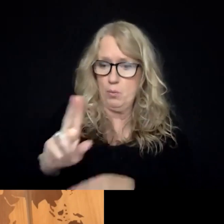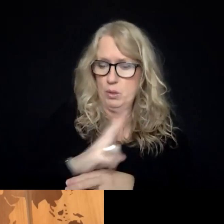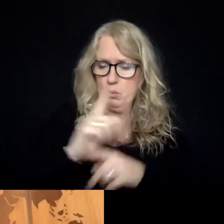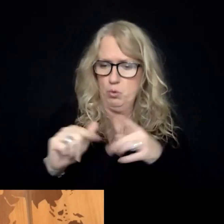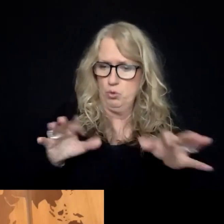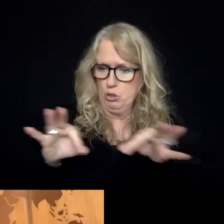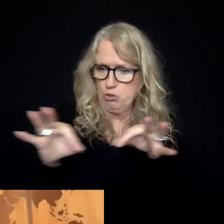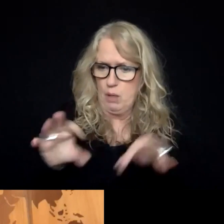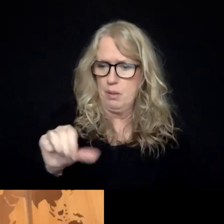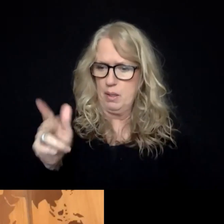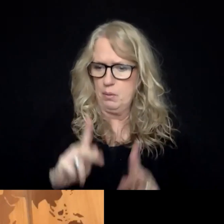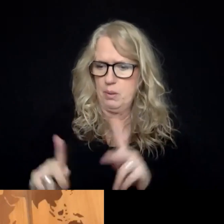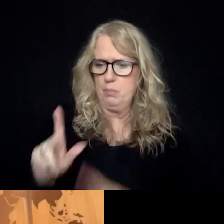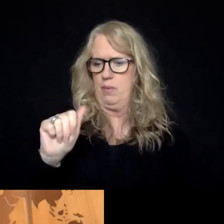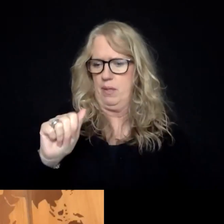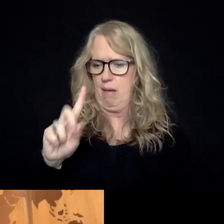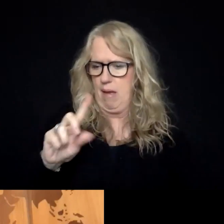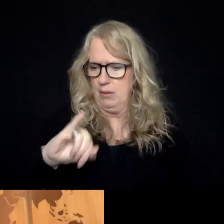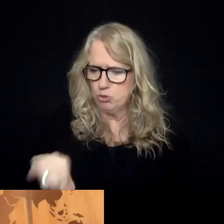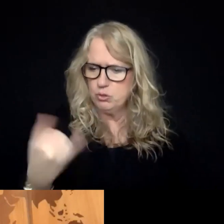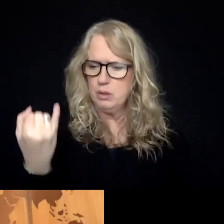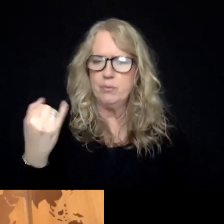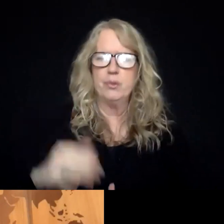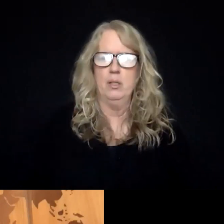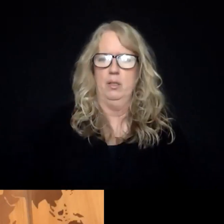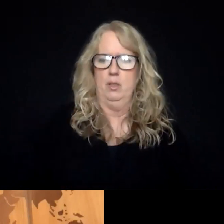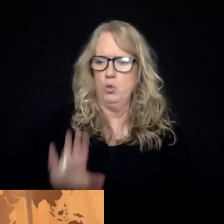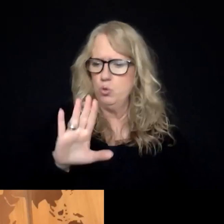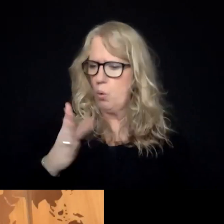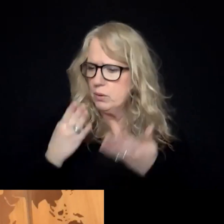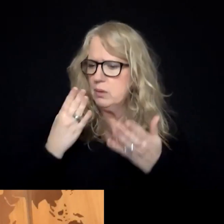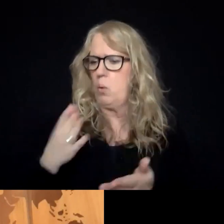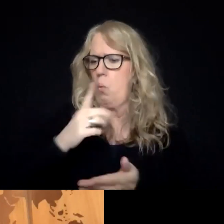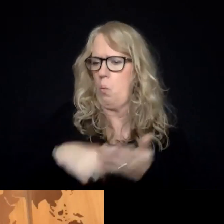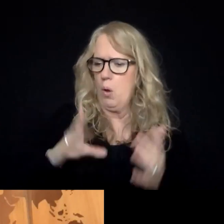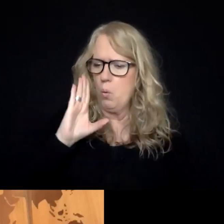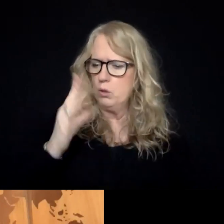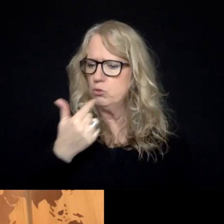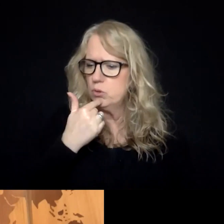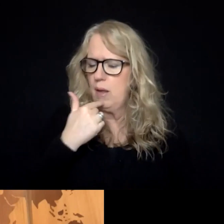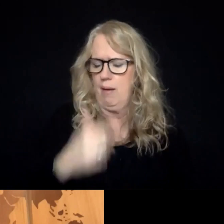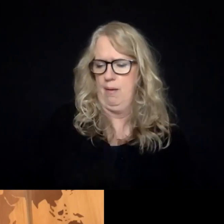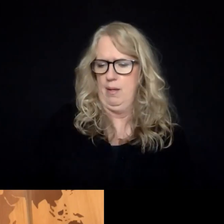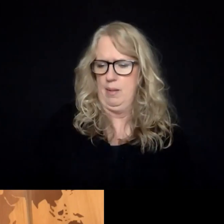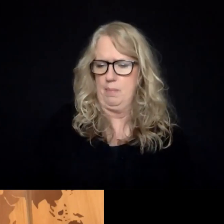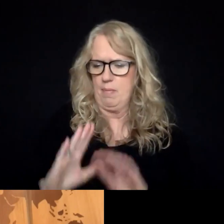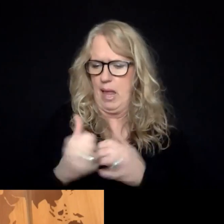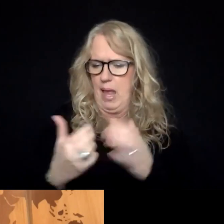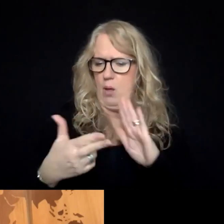others matters, the adjectives that are used. What would you say about that when people are thinking about how to